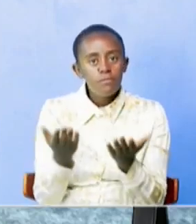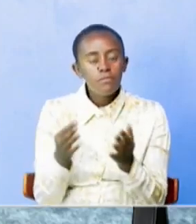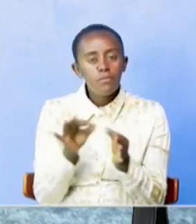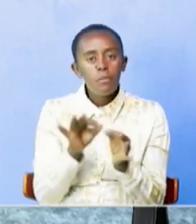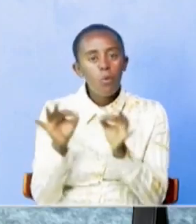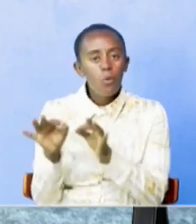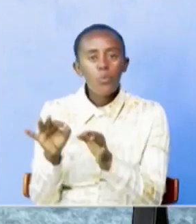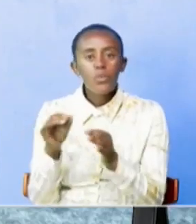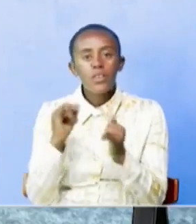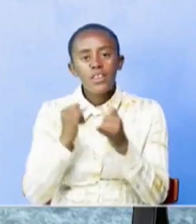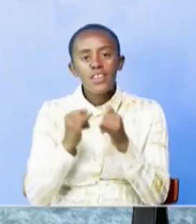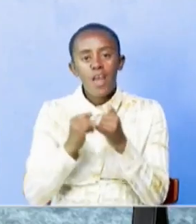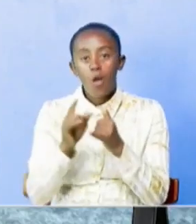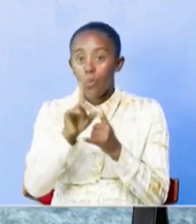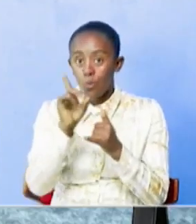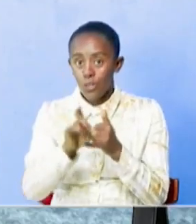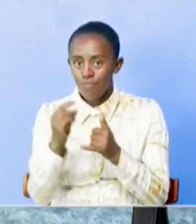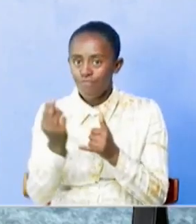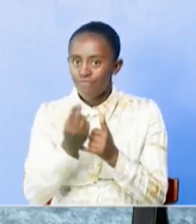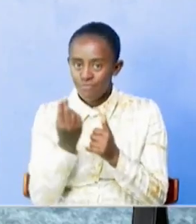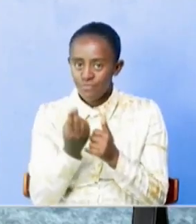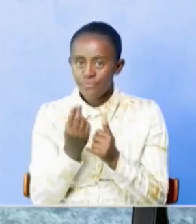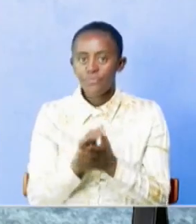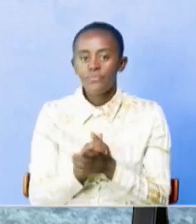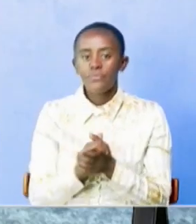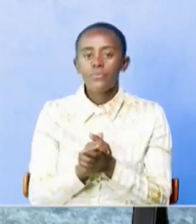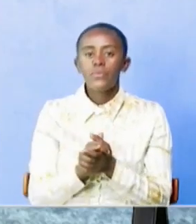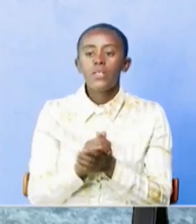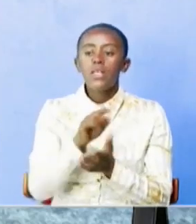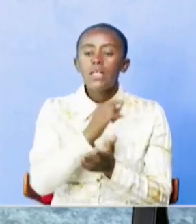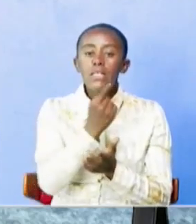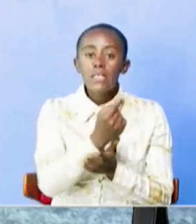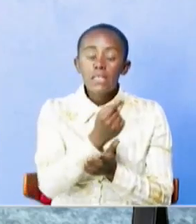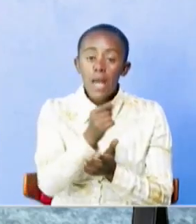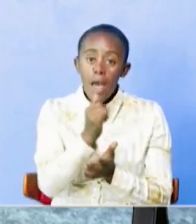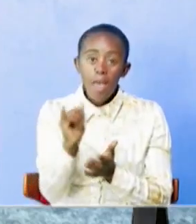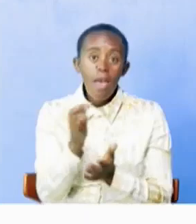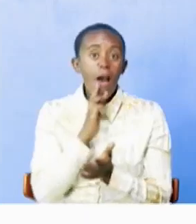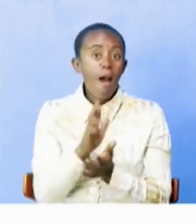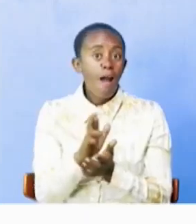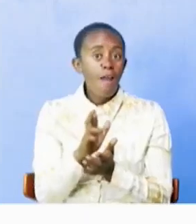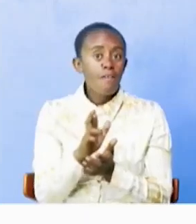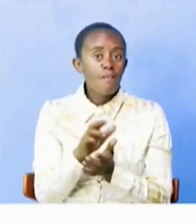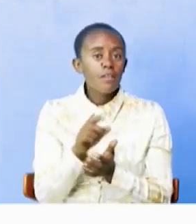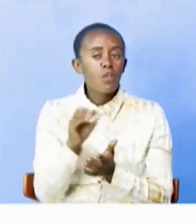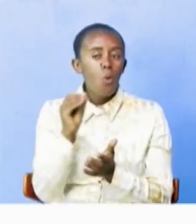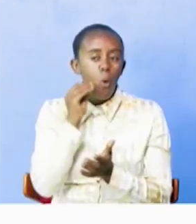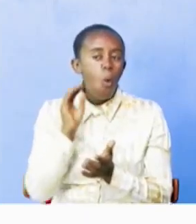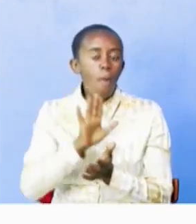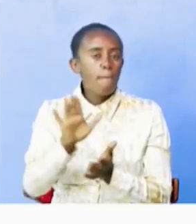in tag questions. So they are in their home. Aren't they?